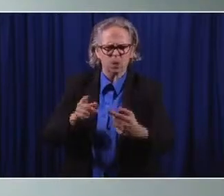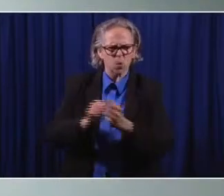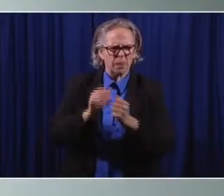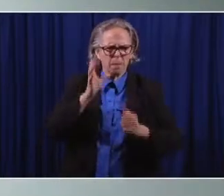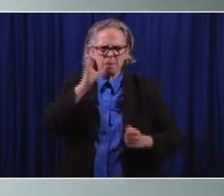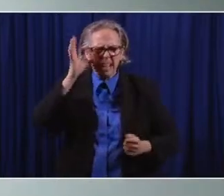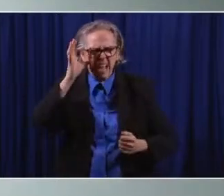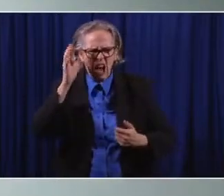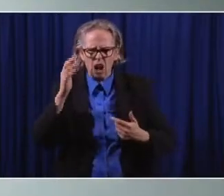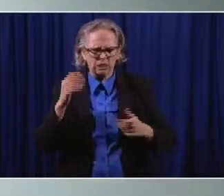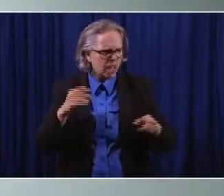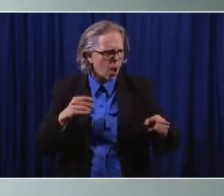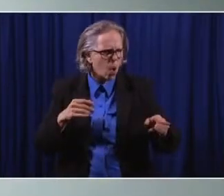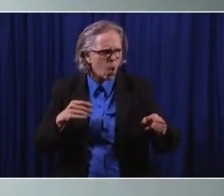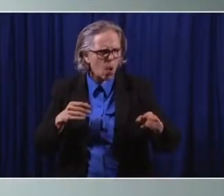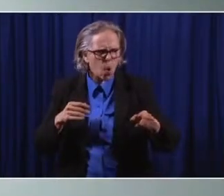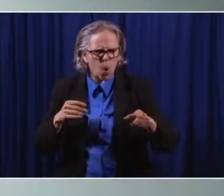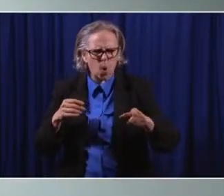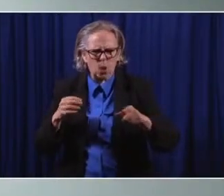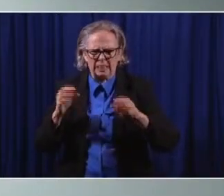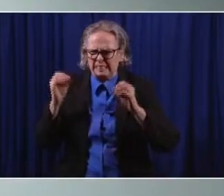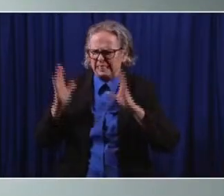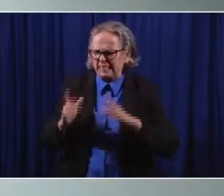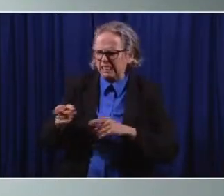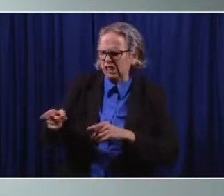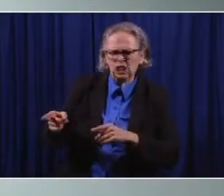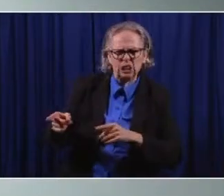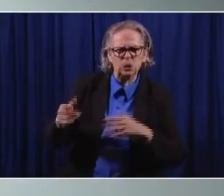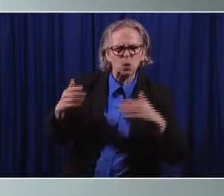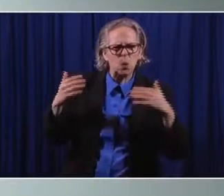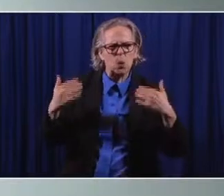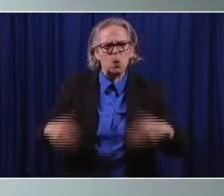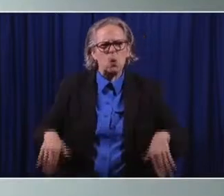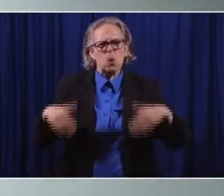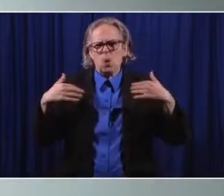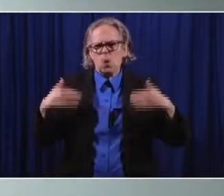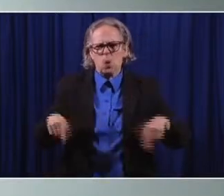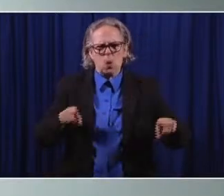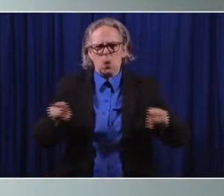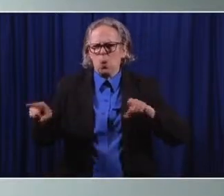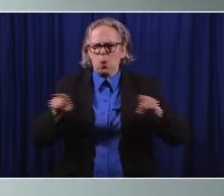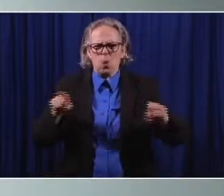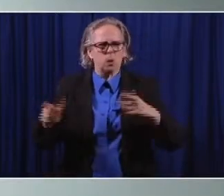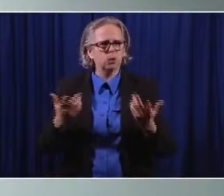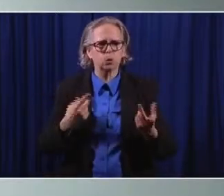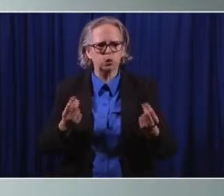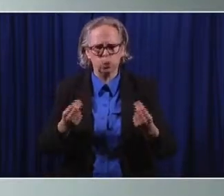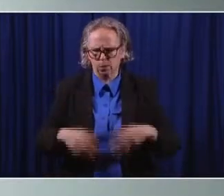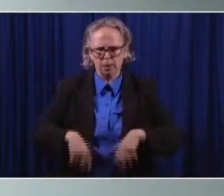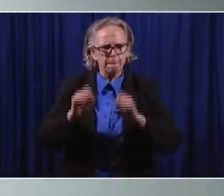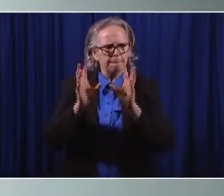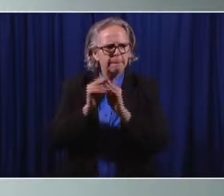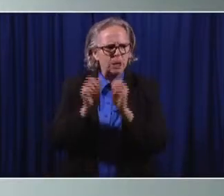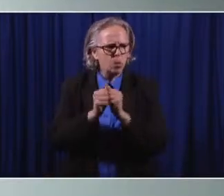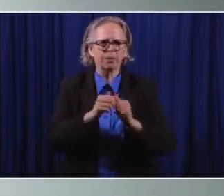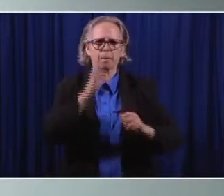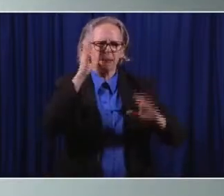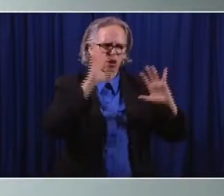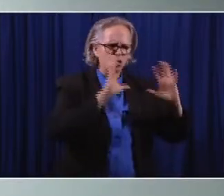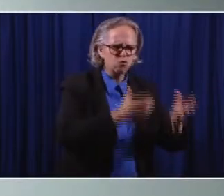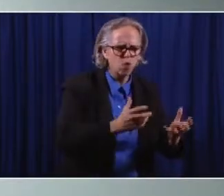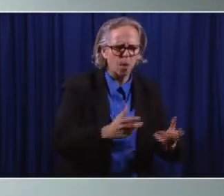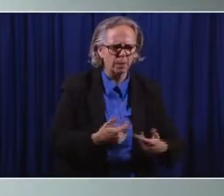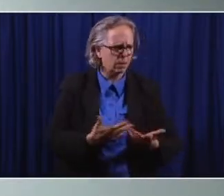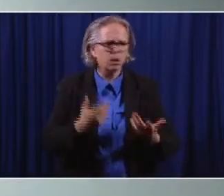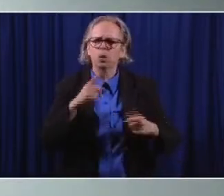So we listened to our parents. We met with parent groups. We did surveys. And really, I would say 3/4 of our